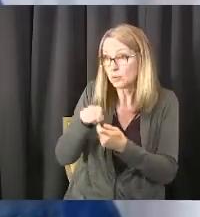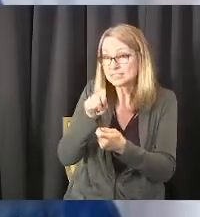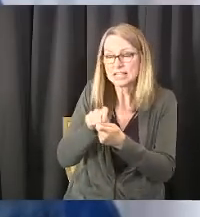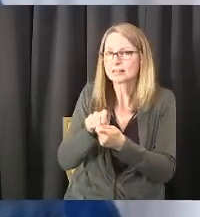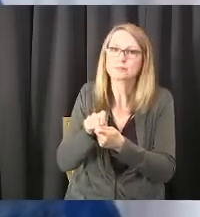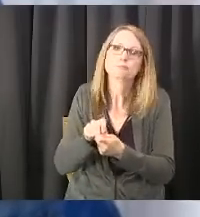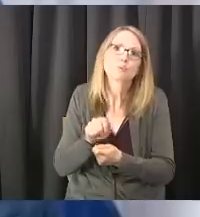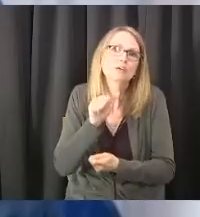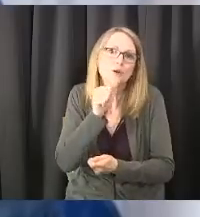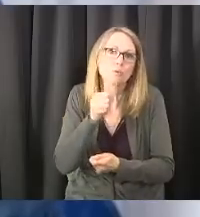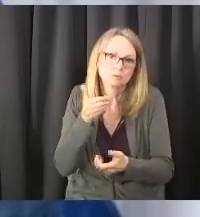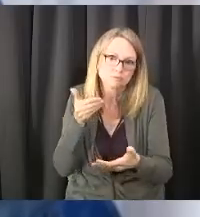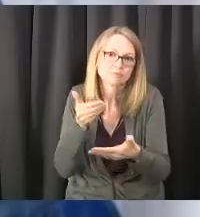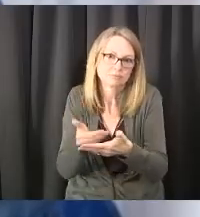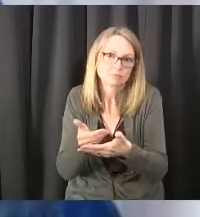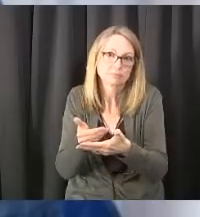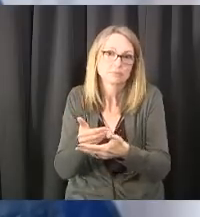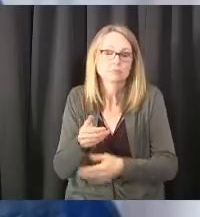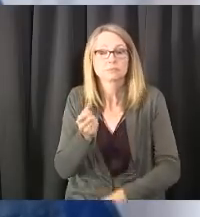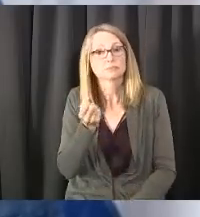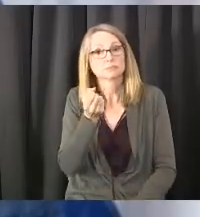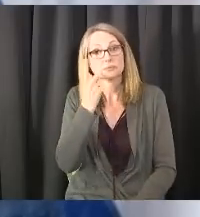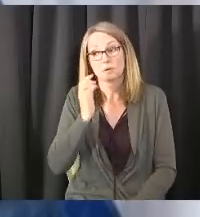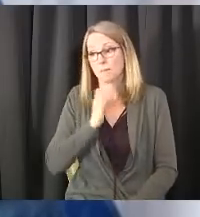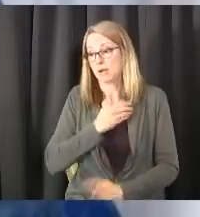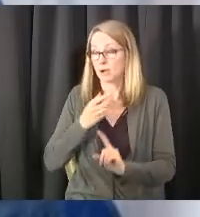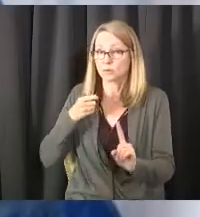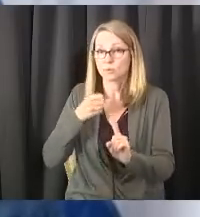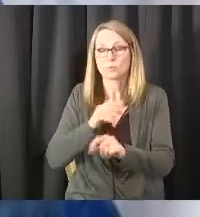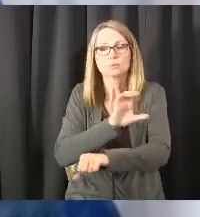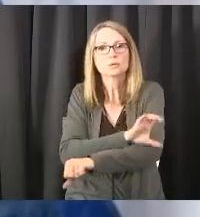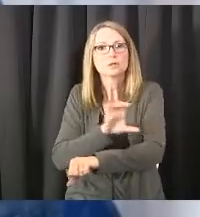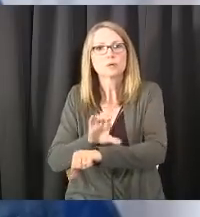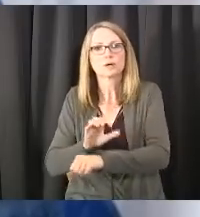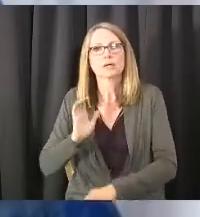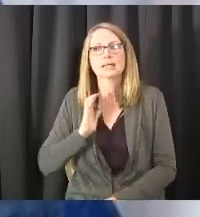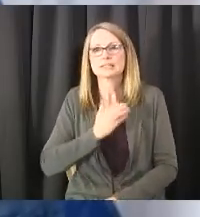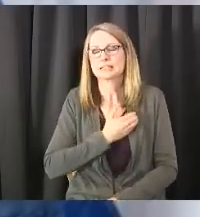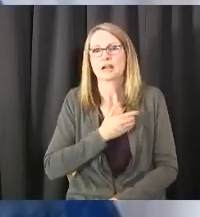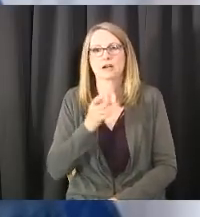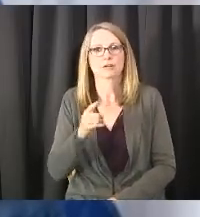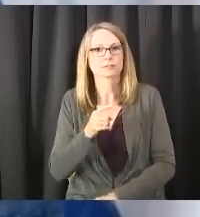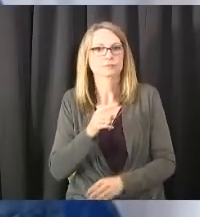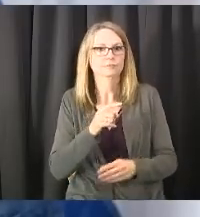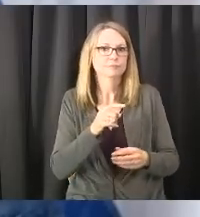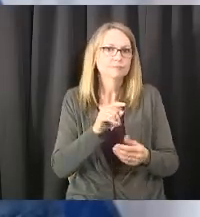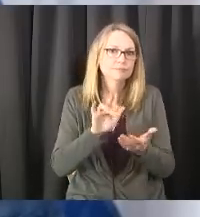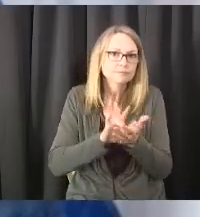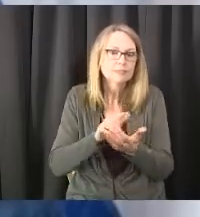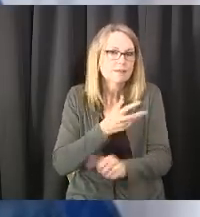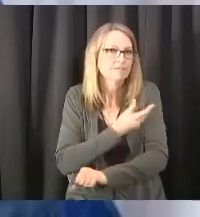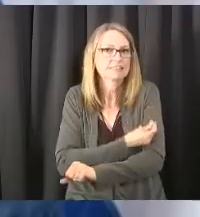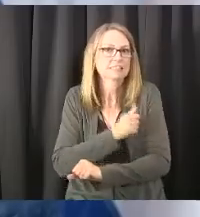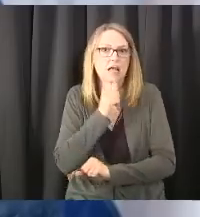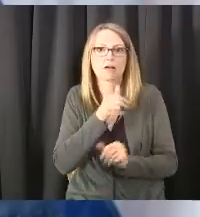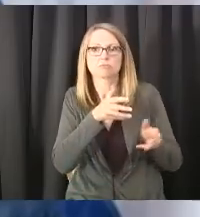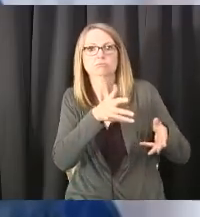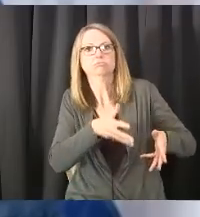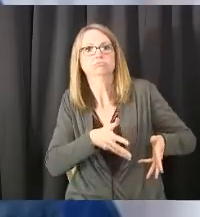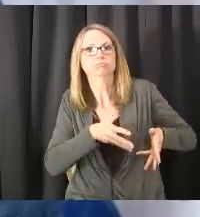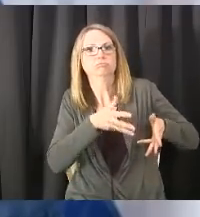make sure that vaccines are not sitting on shelves. And thanks to our providers across the state for stepping up, for moving quickly